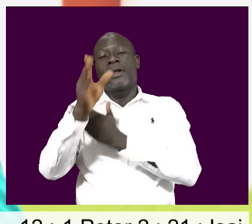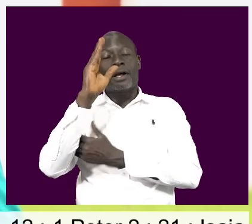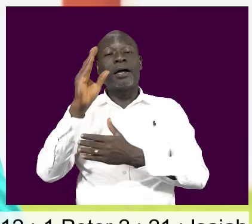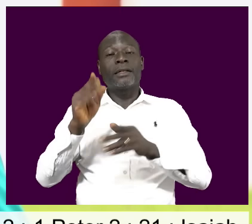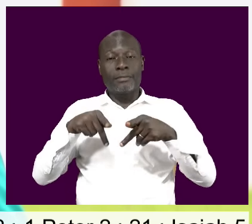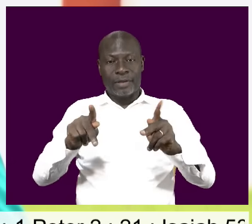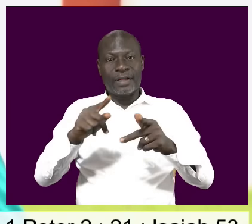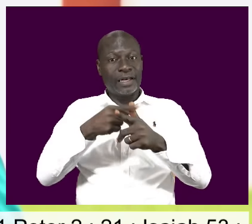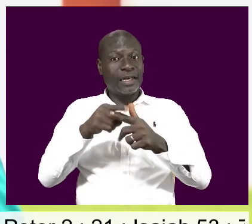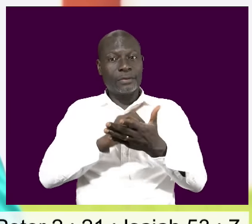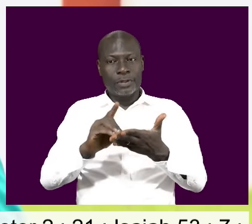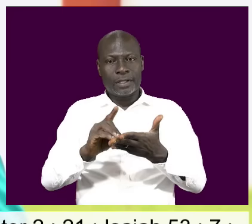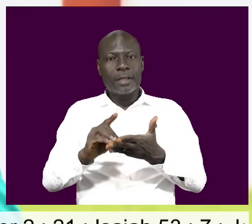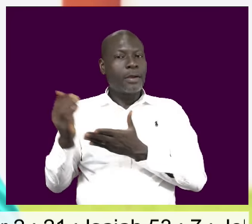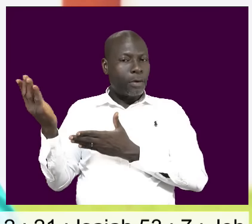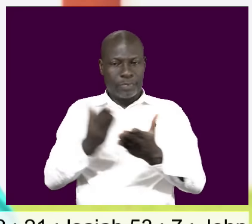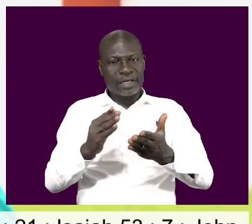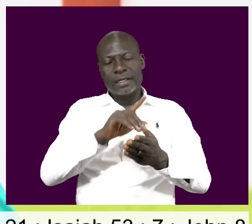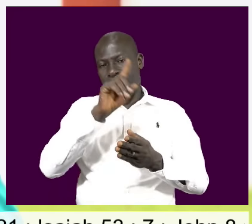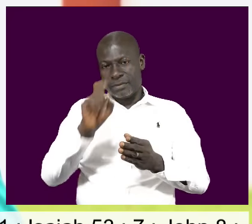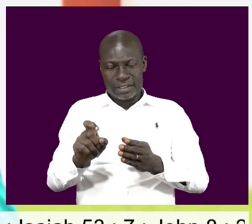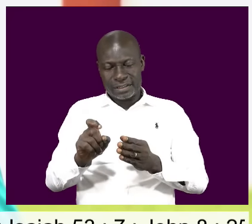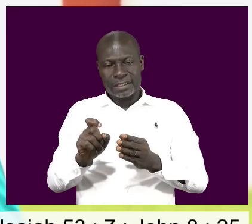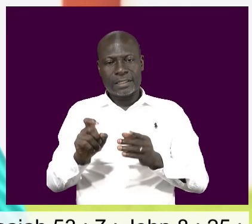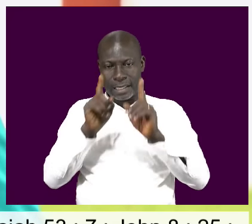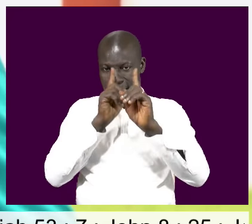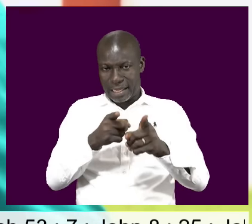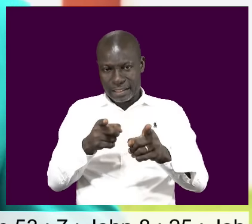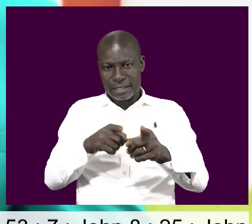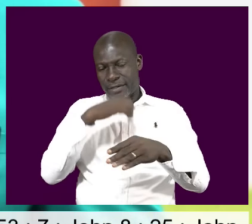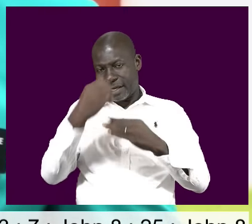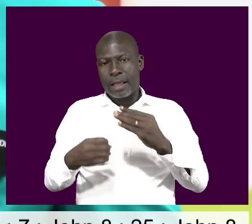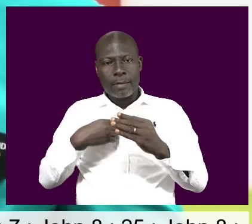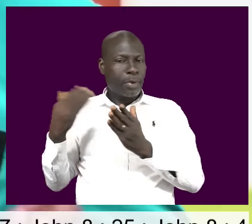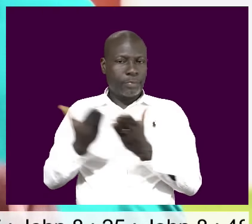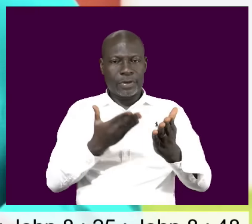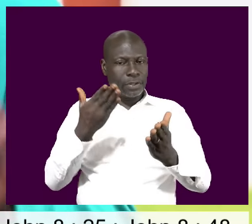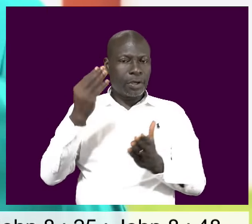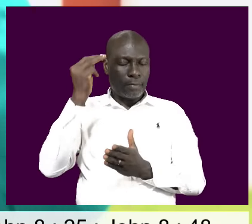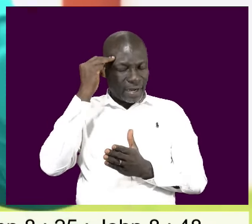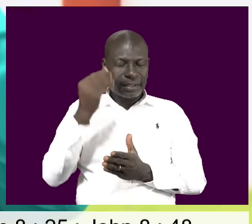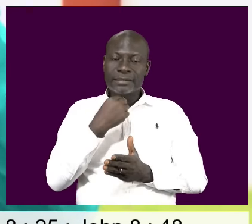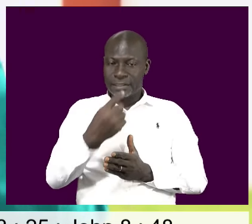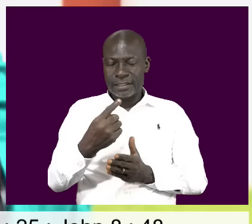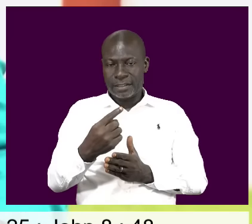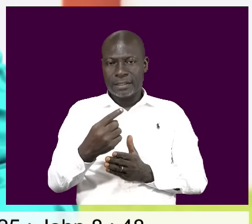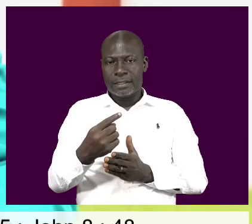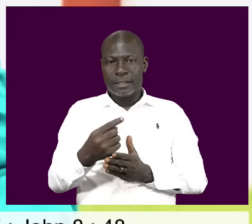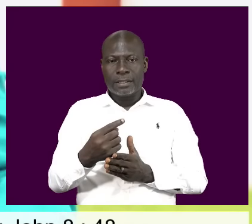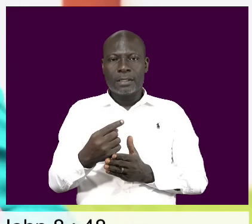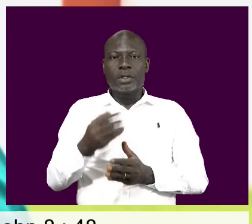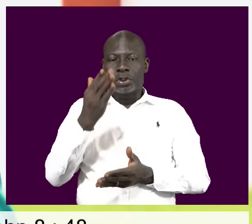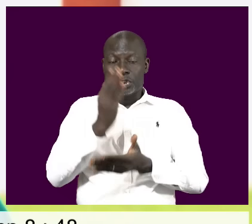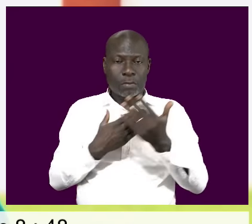ba me de sa asem bi sai anu ye no beba awiye na me twa gye ejina so ene ka kire wo se si edi watam